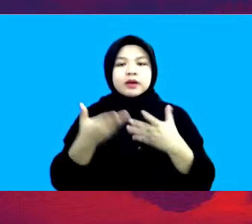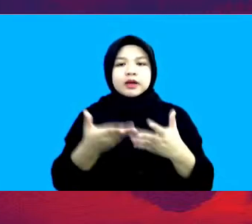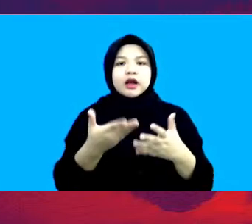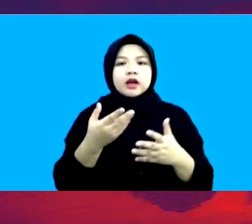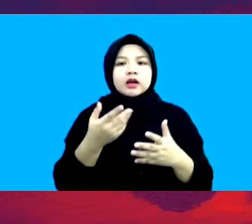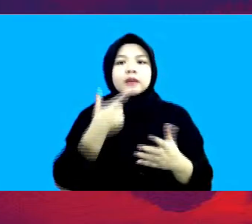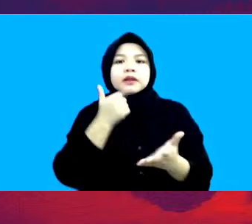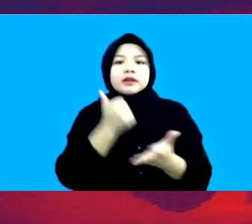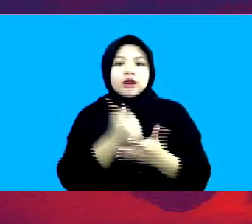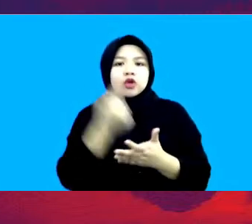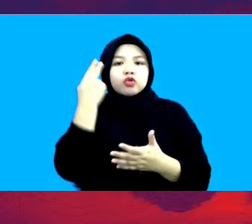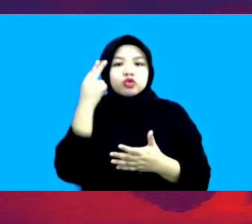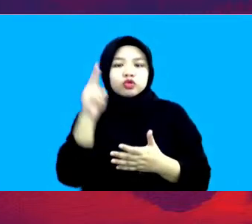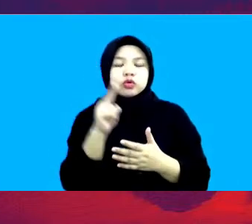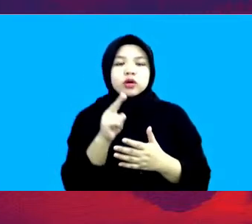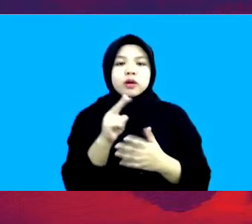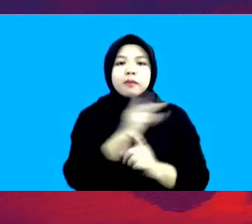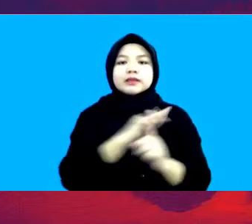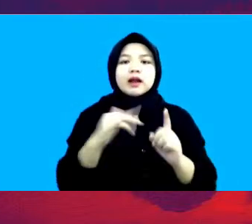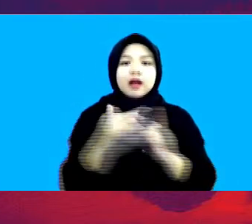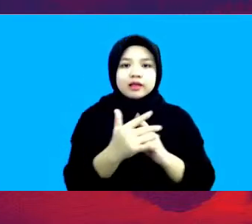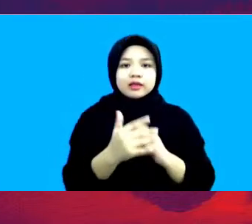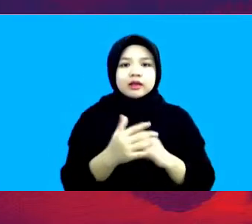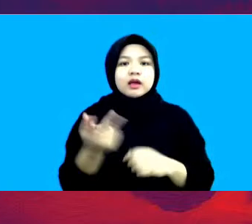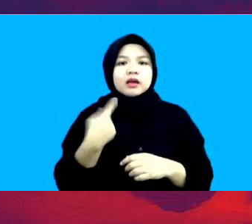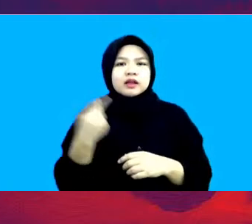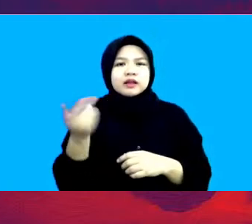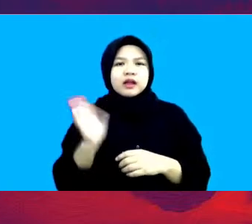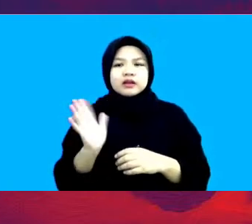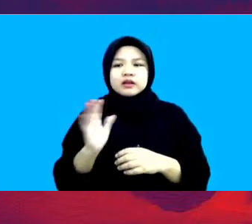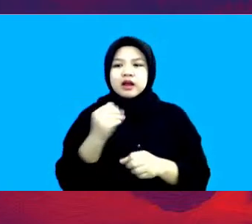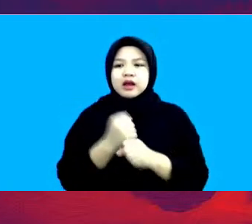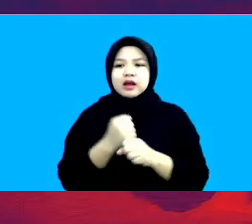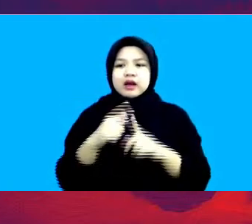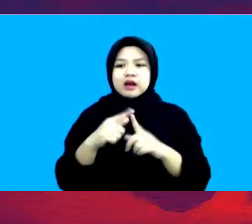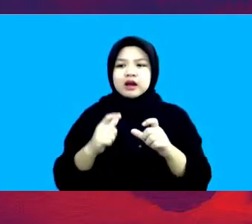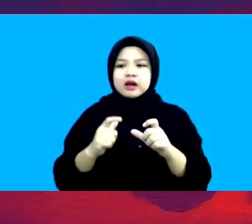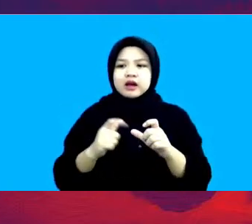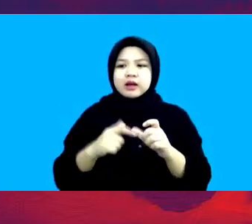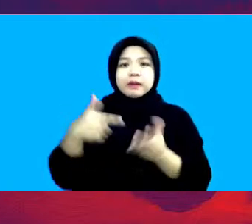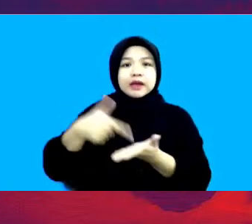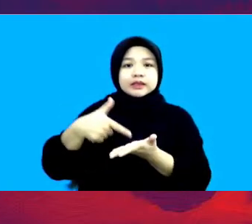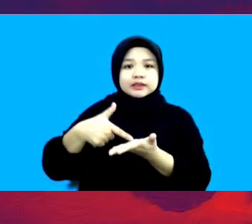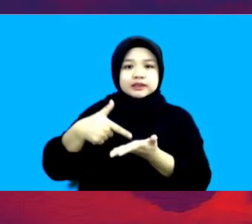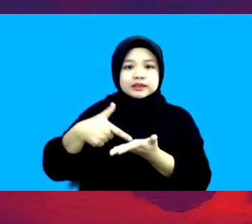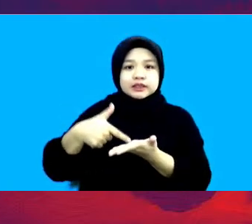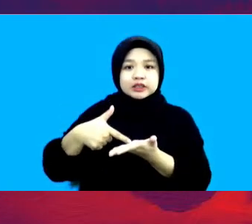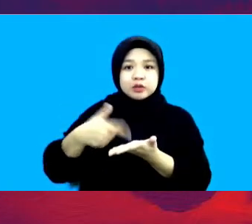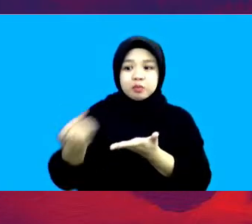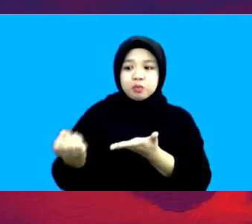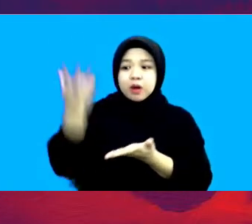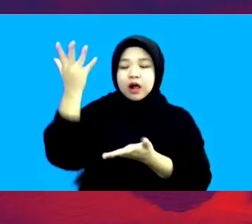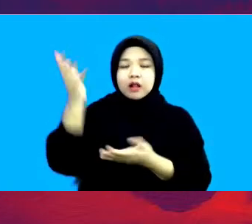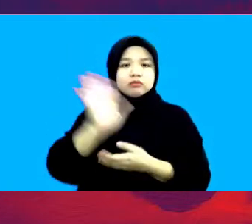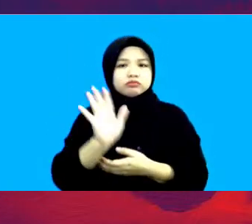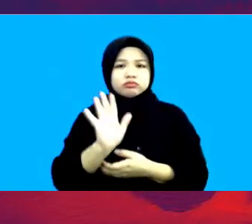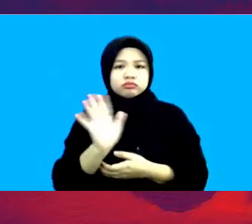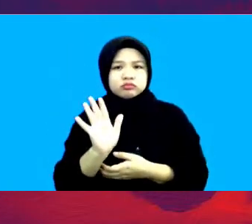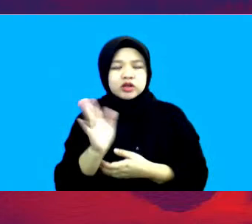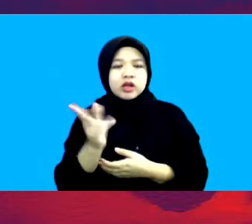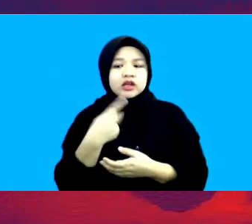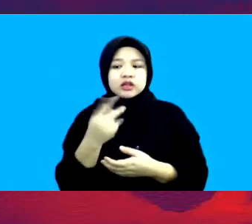clear example, we don't increase the price of gasoline, huge subsidy now. We don't increase the price,